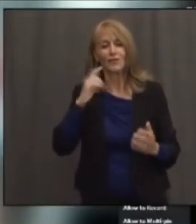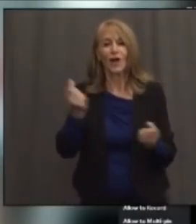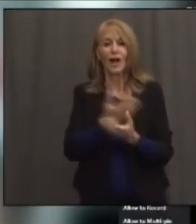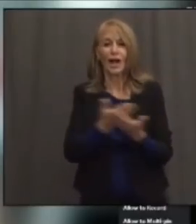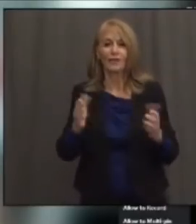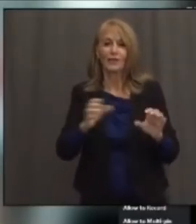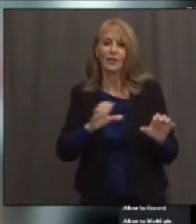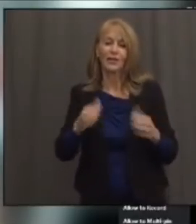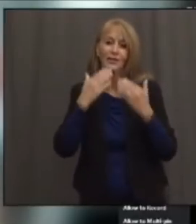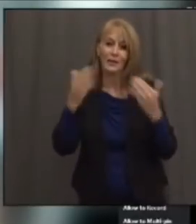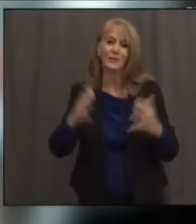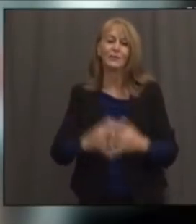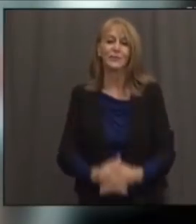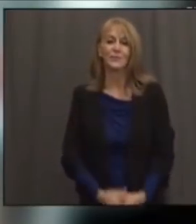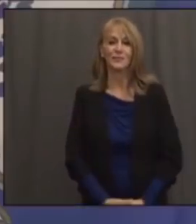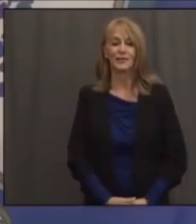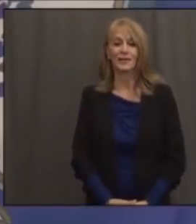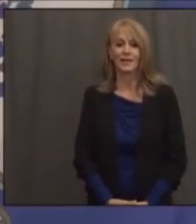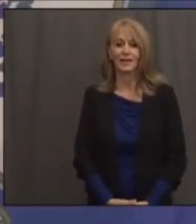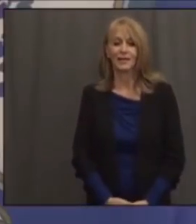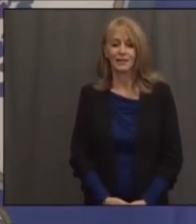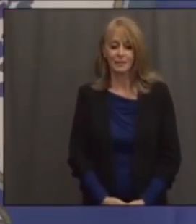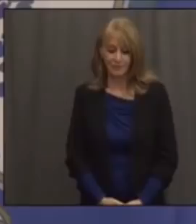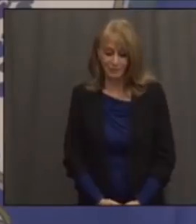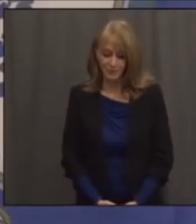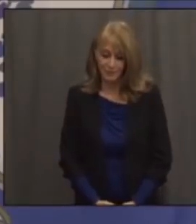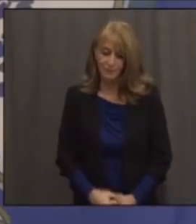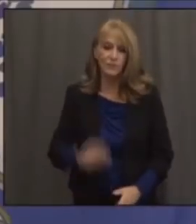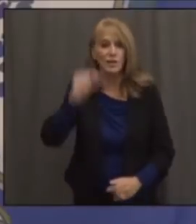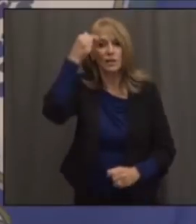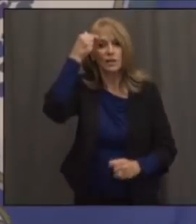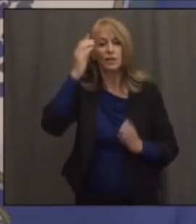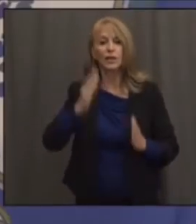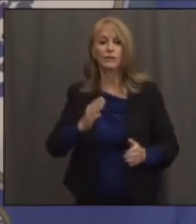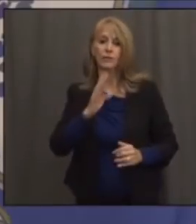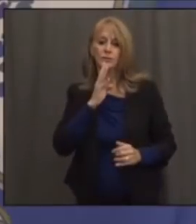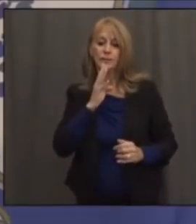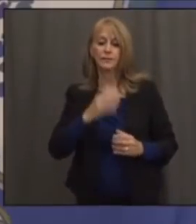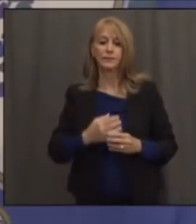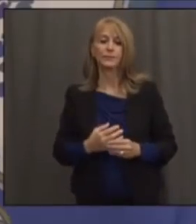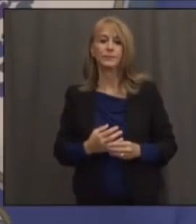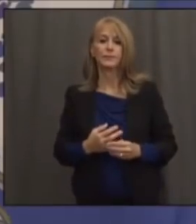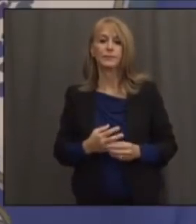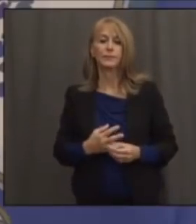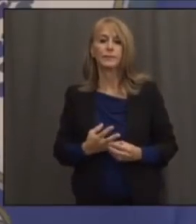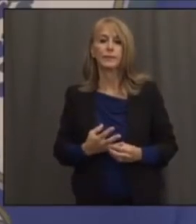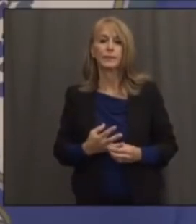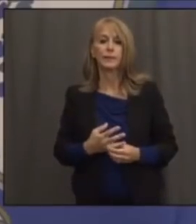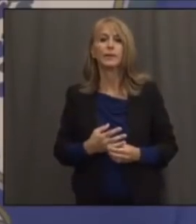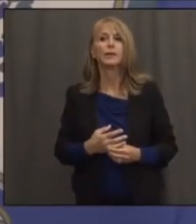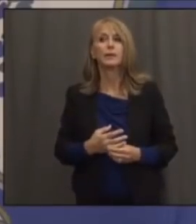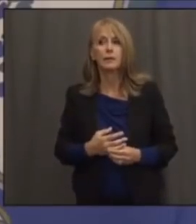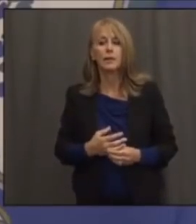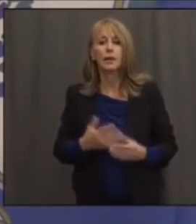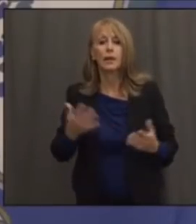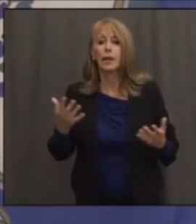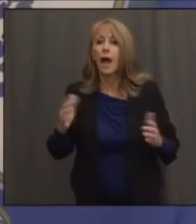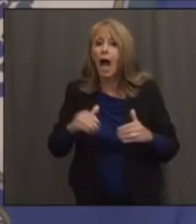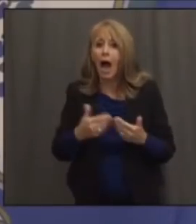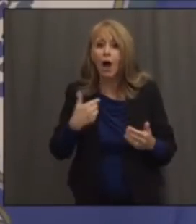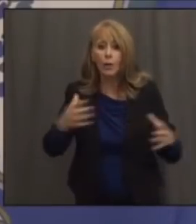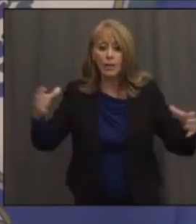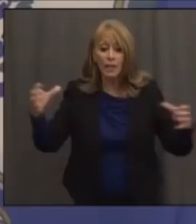for the opportunity to be here today. Hey, well said, Scott. Yeah, schools did bring us together, and it